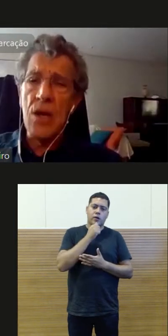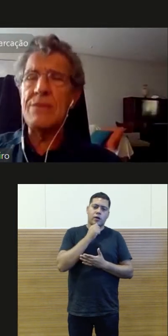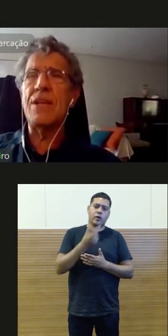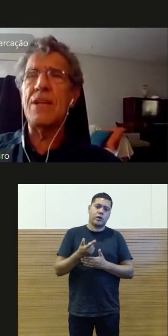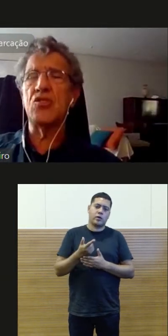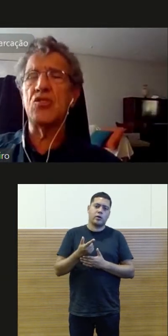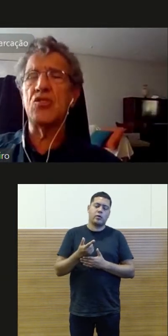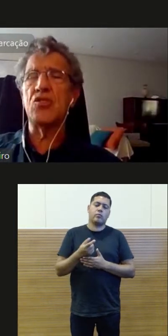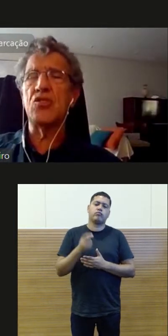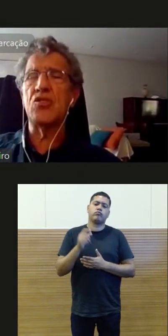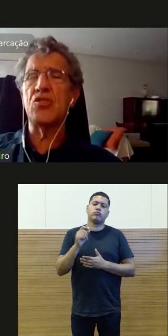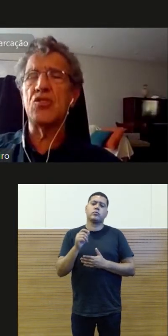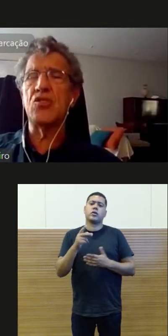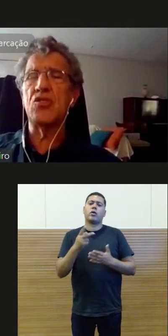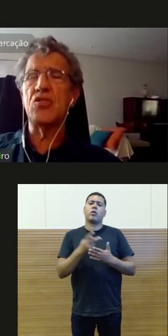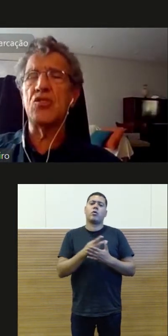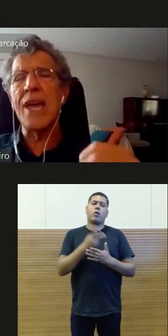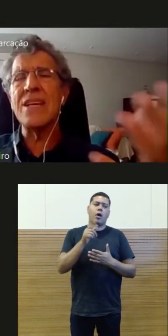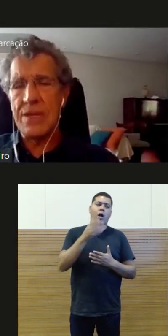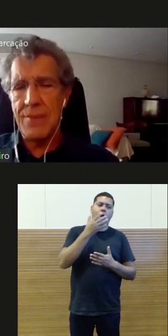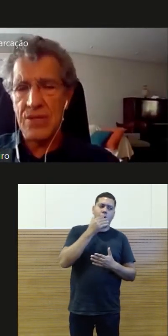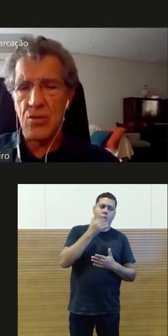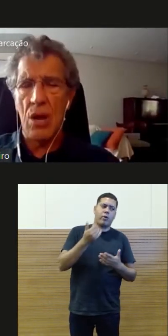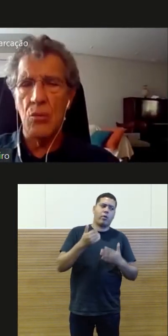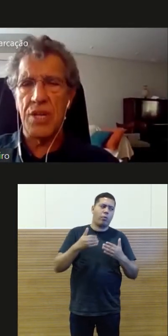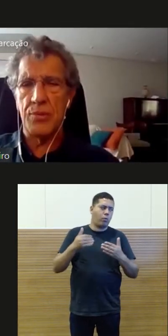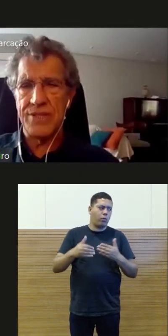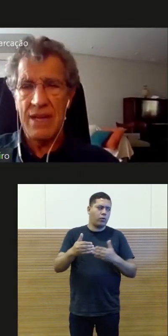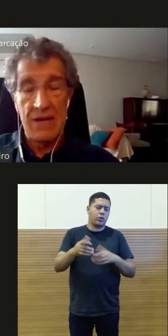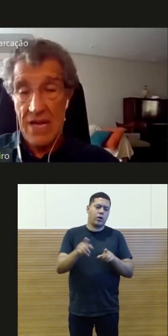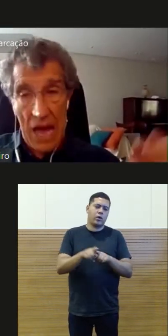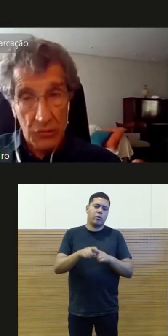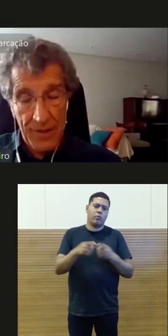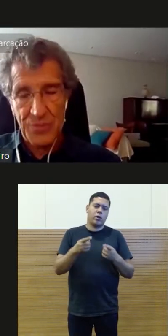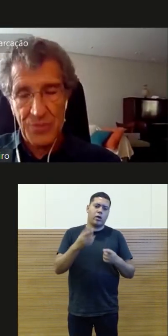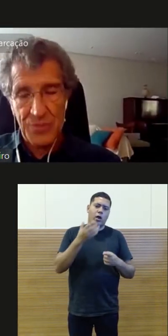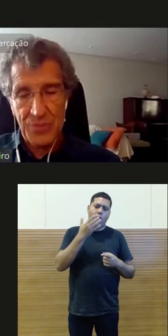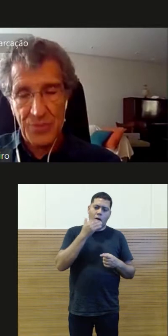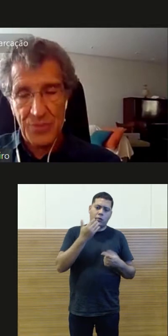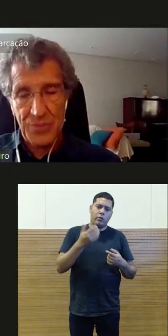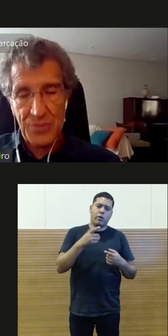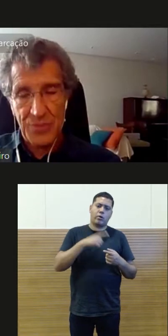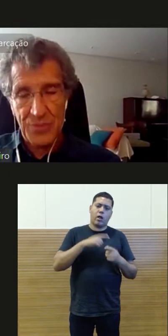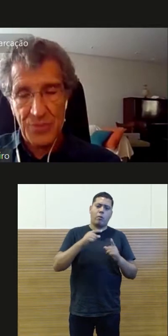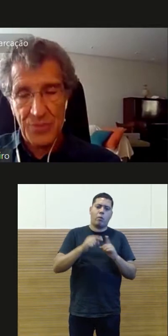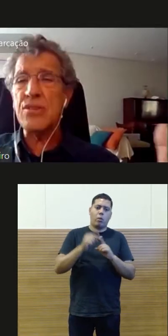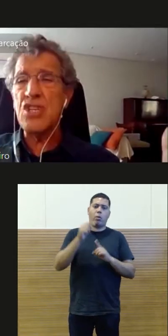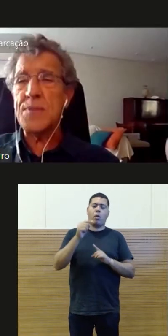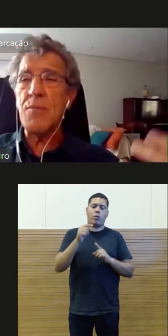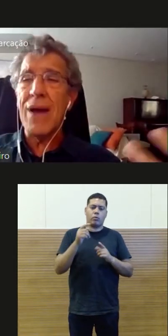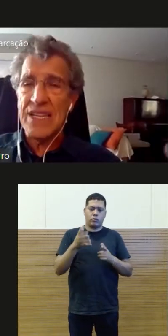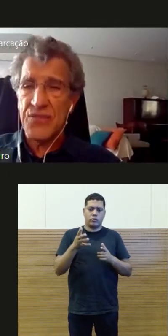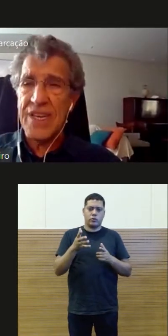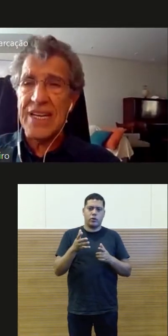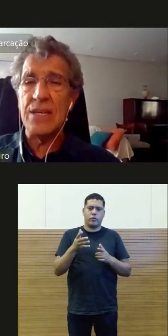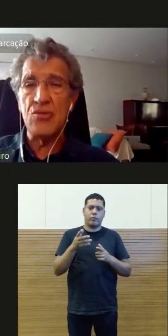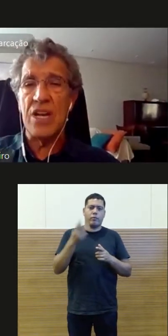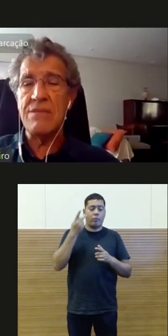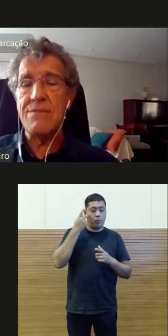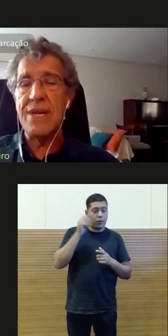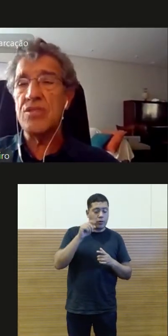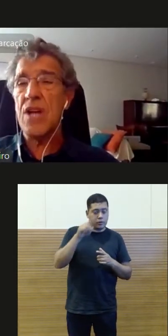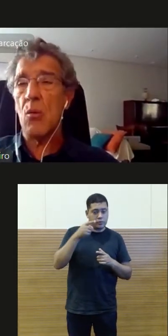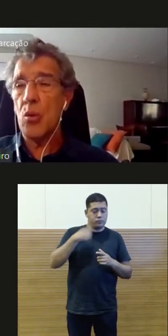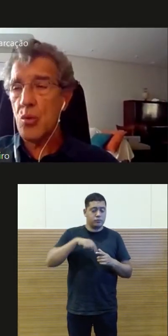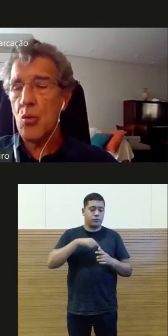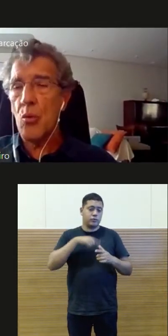consensus yet is what are minimally processed foods and what are ultra or highly processed foods. For